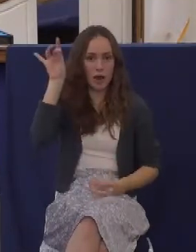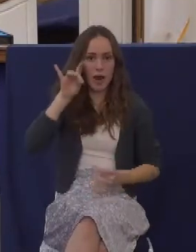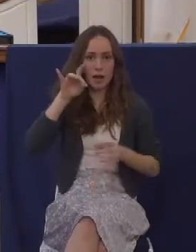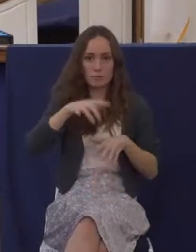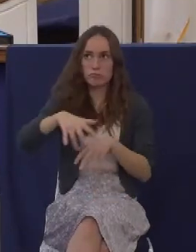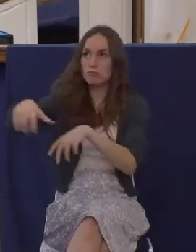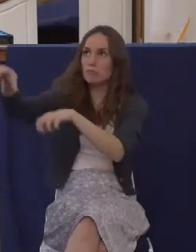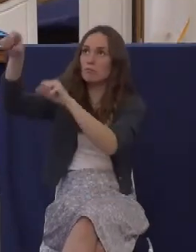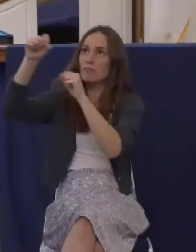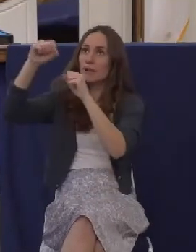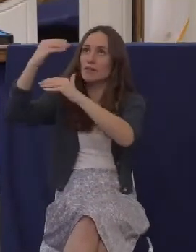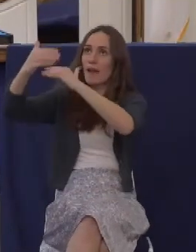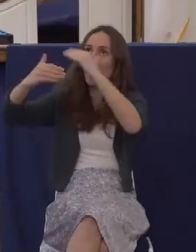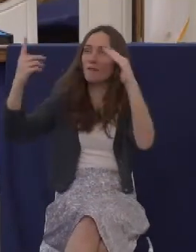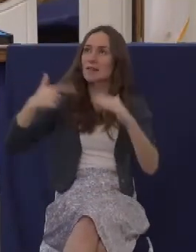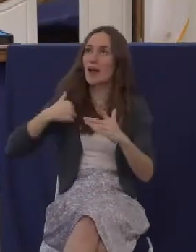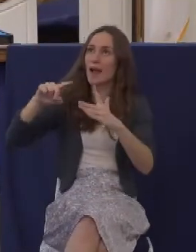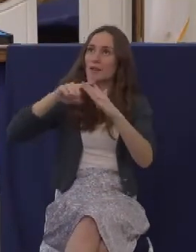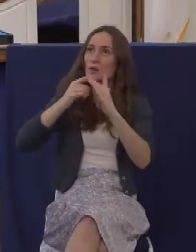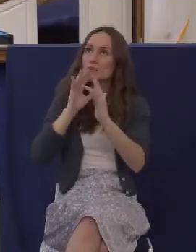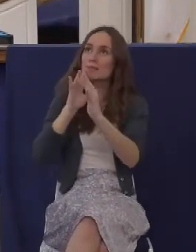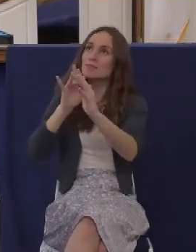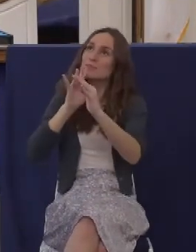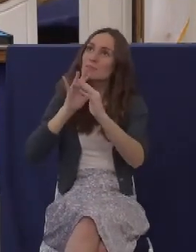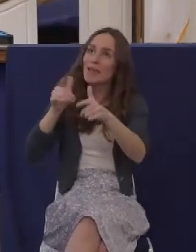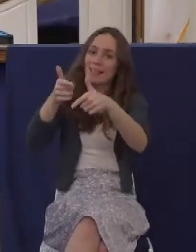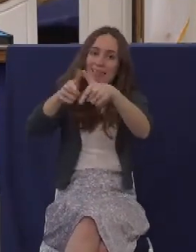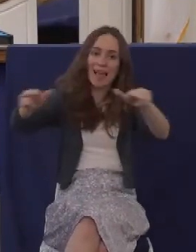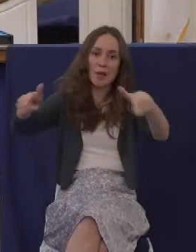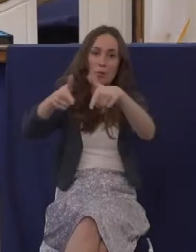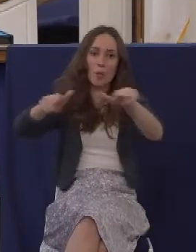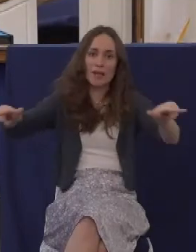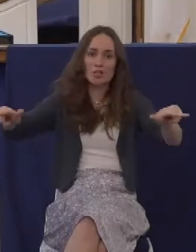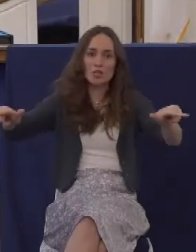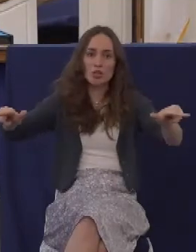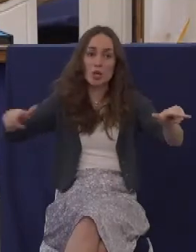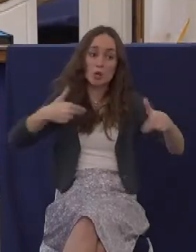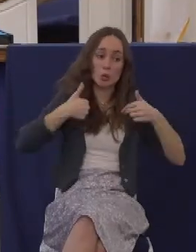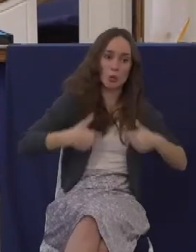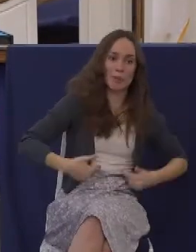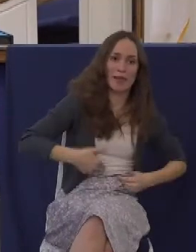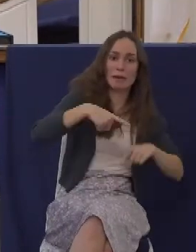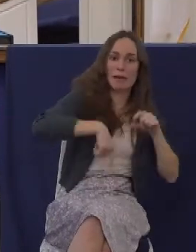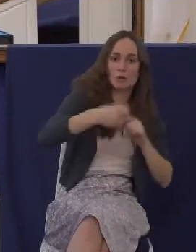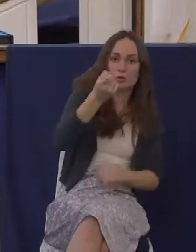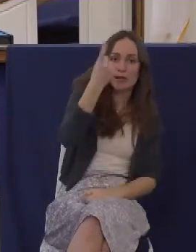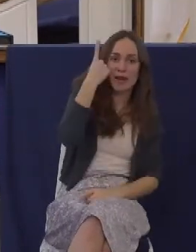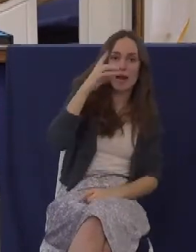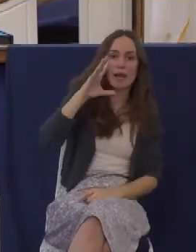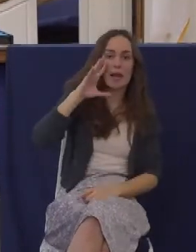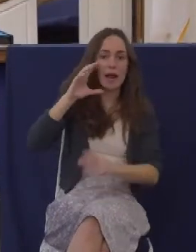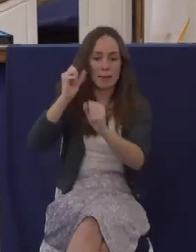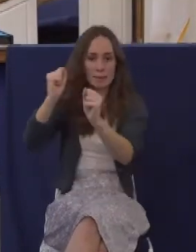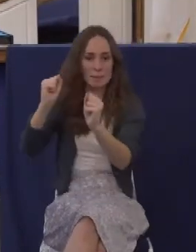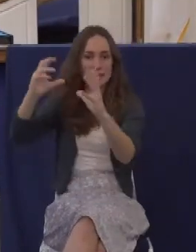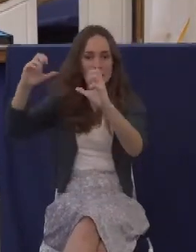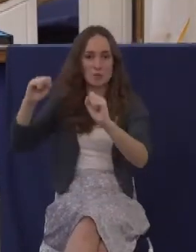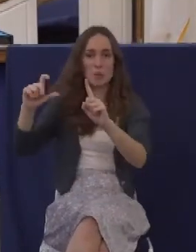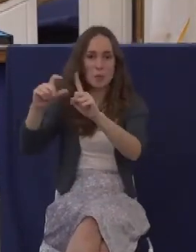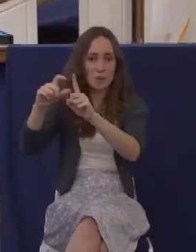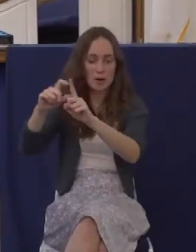to speak in a language that was unintelligible, mystical words. That was what was going on in